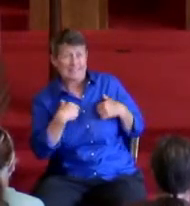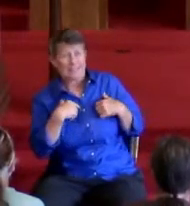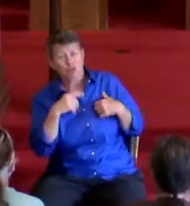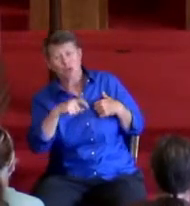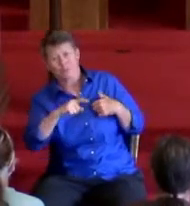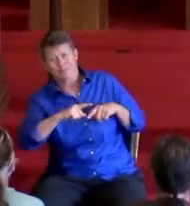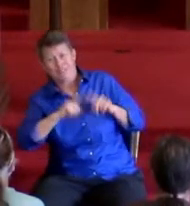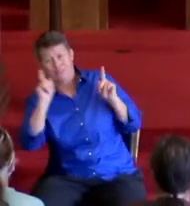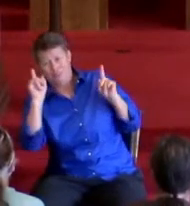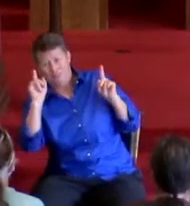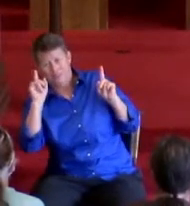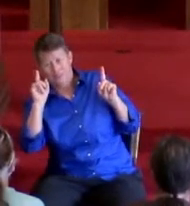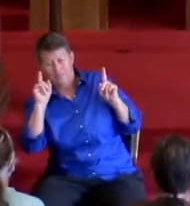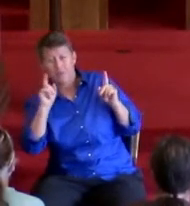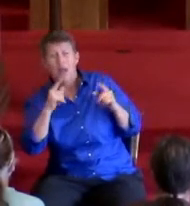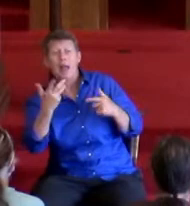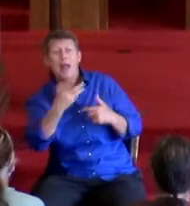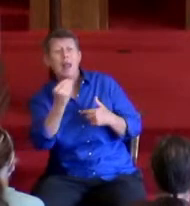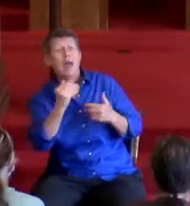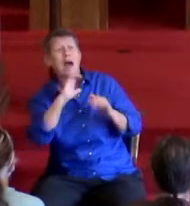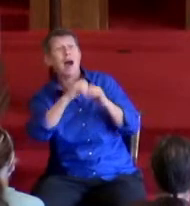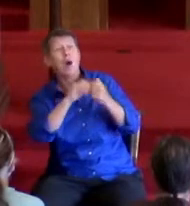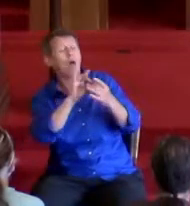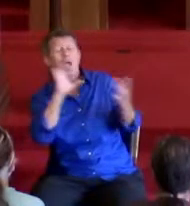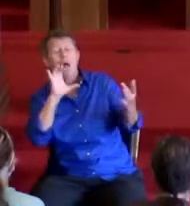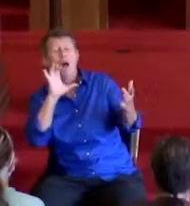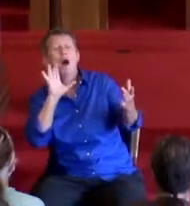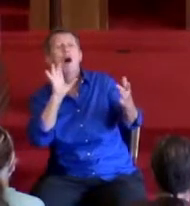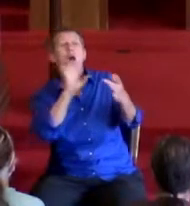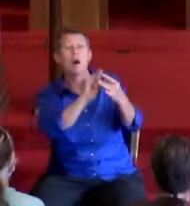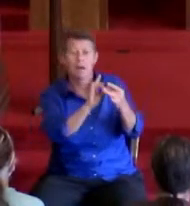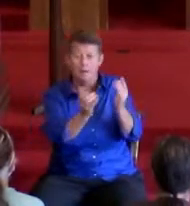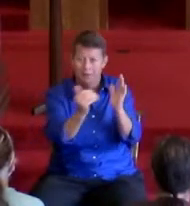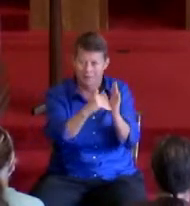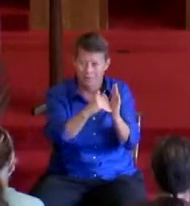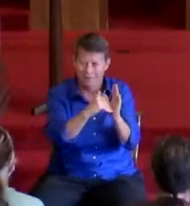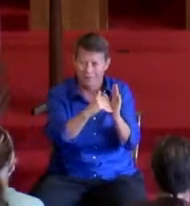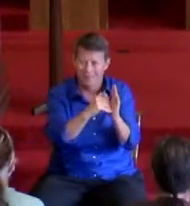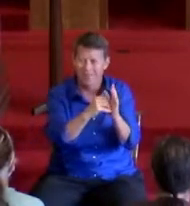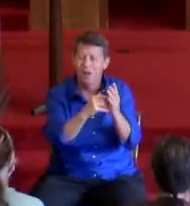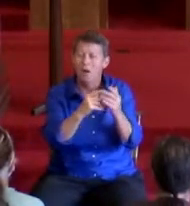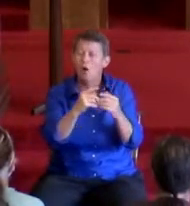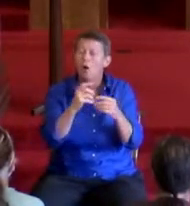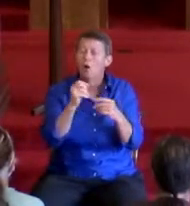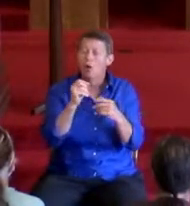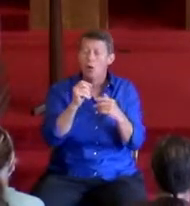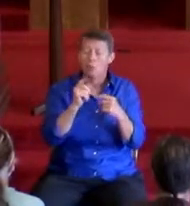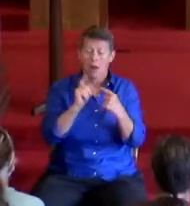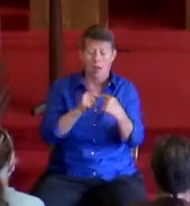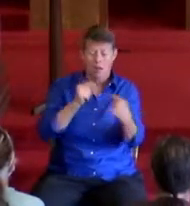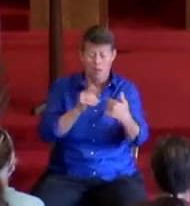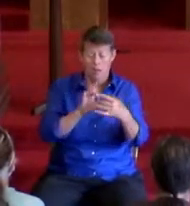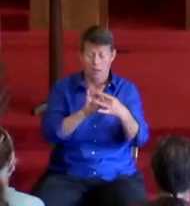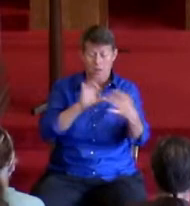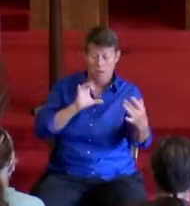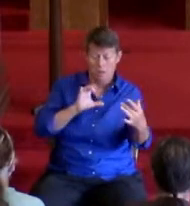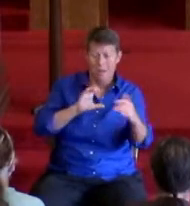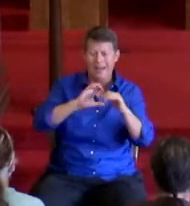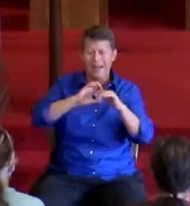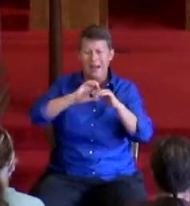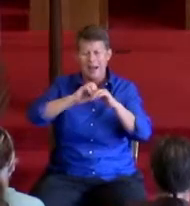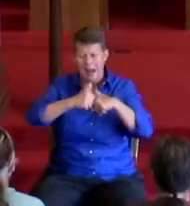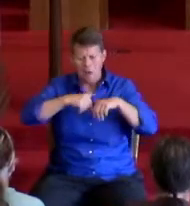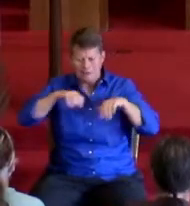There's also repair to be made. And yet the bottom line is that there is the possibility always